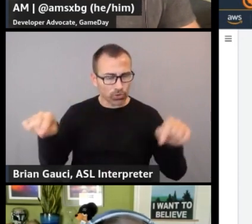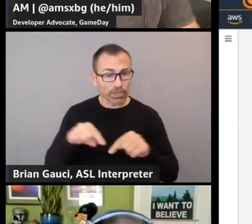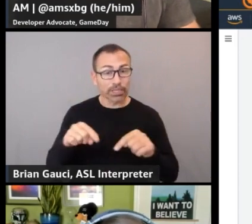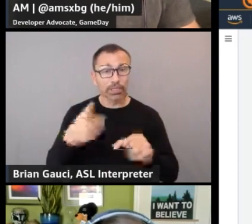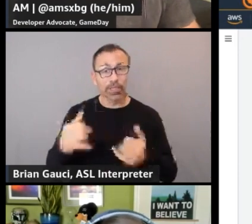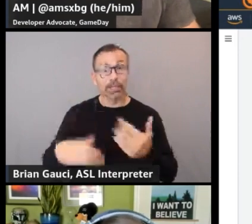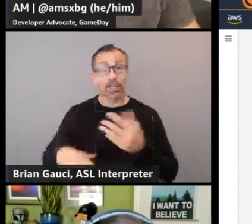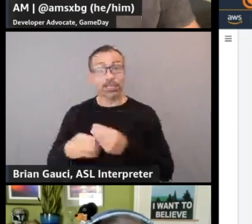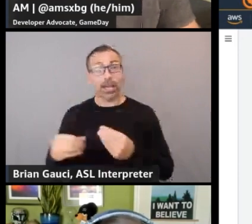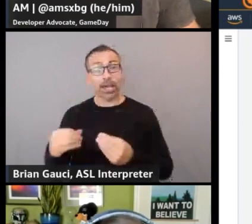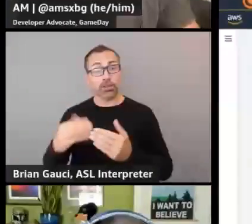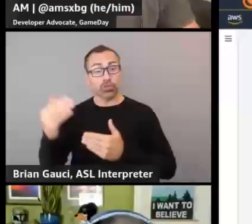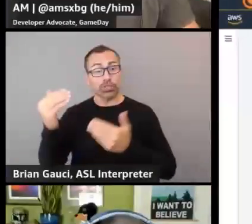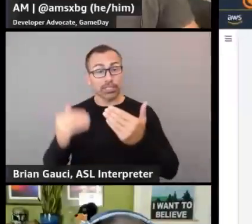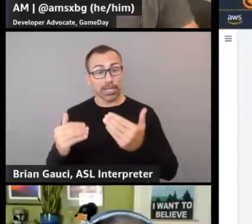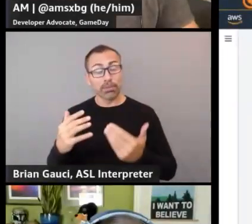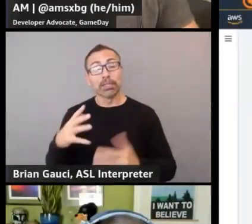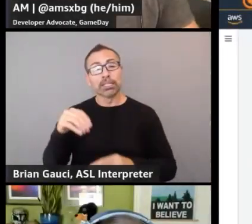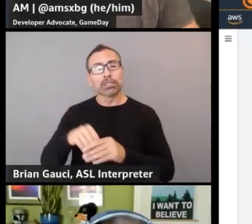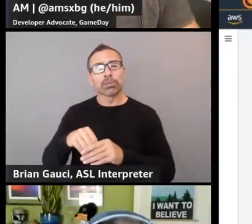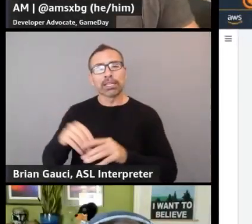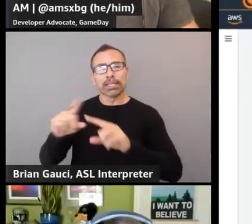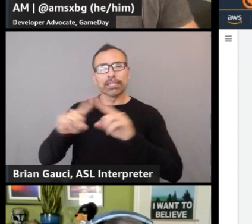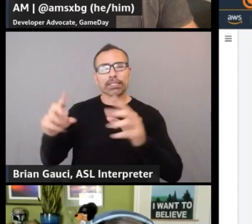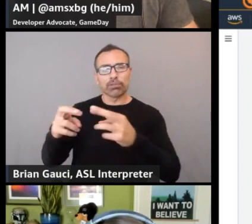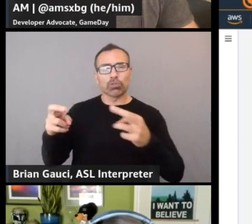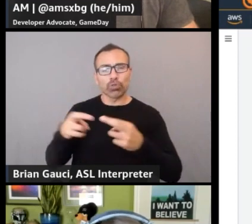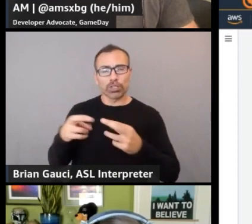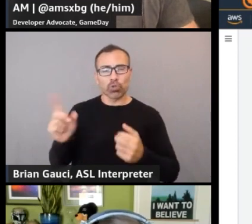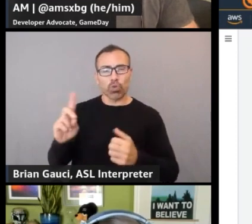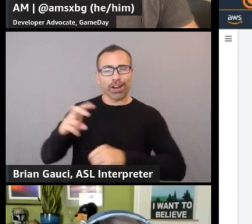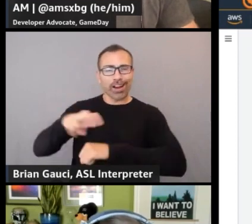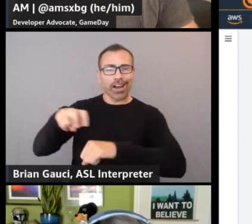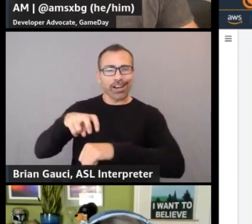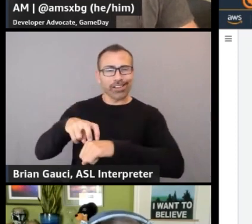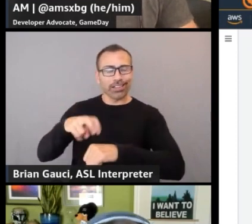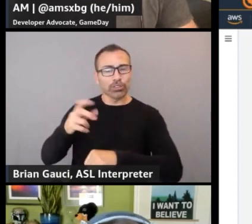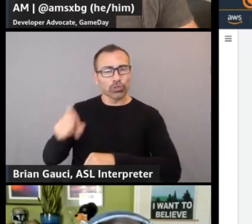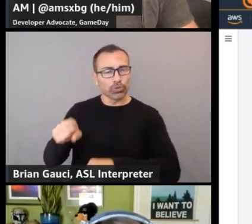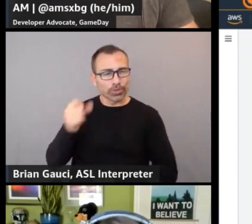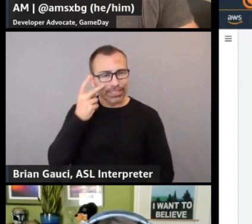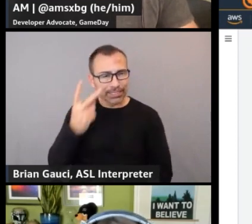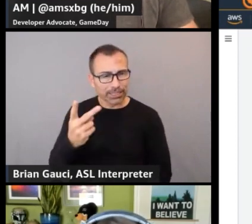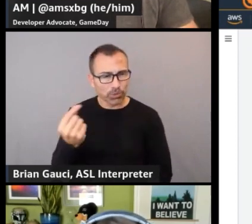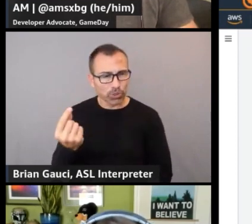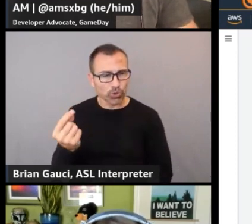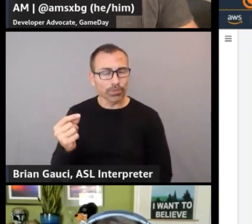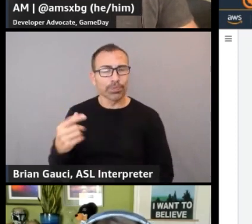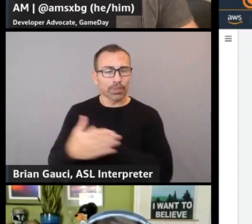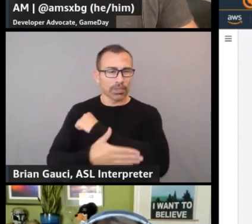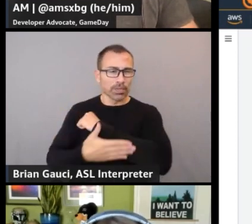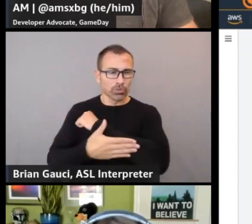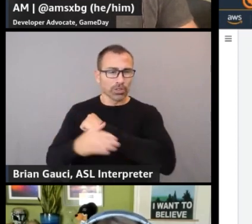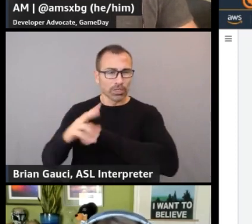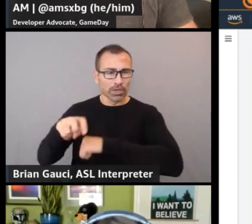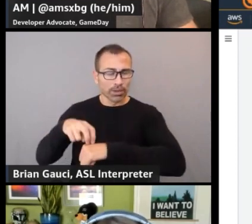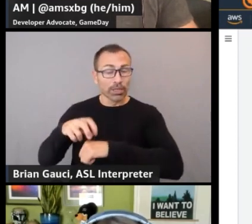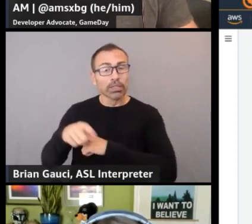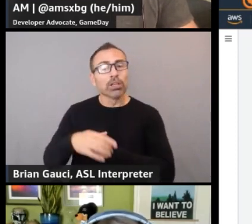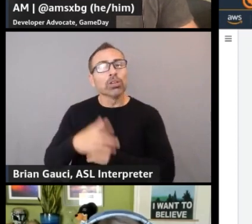this in a different region. I'm running it in Ireland, just so you can see what to do. It's very simple. You would just search for